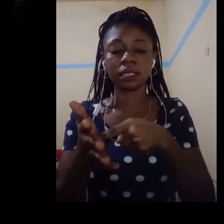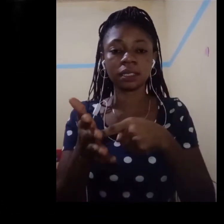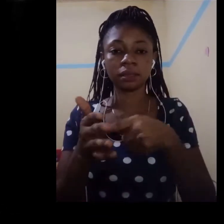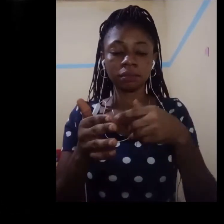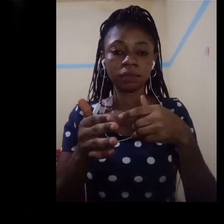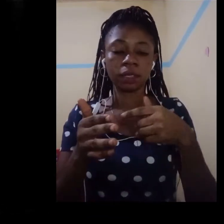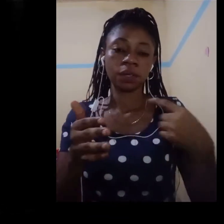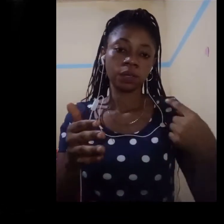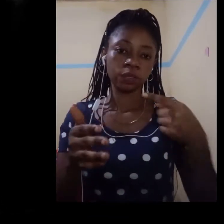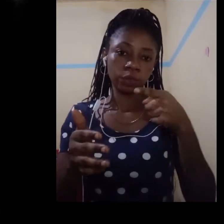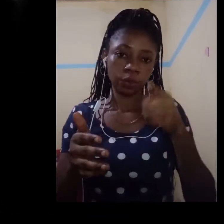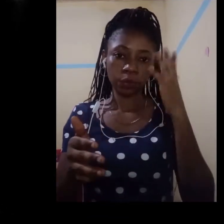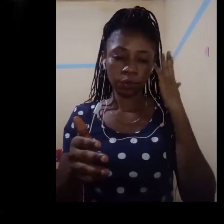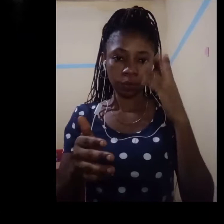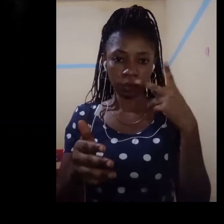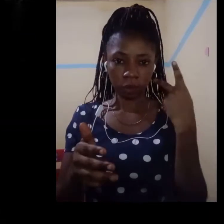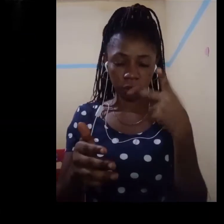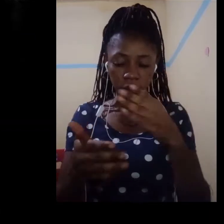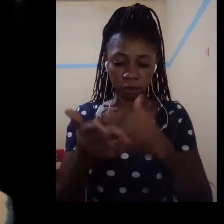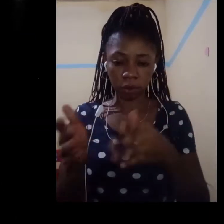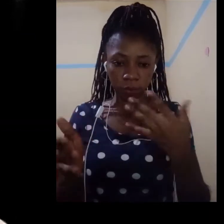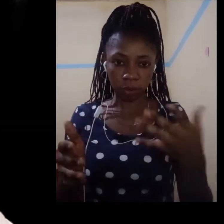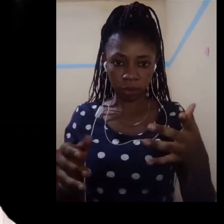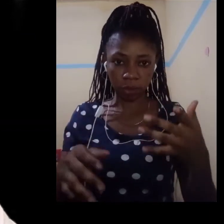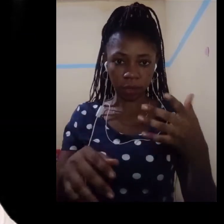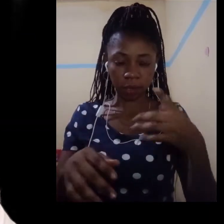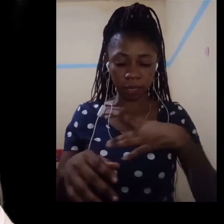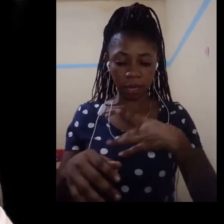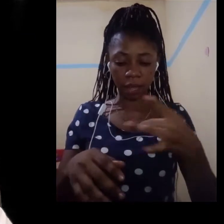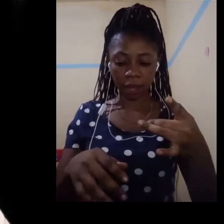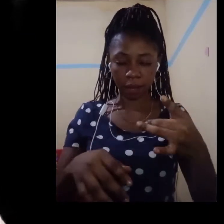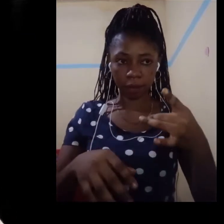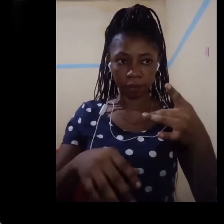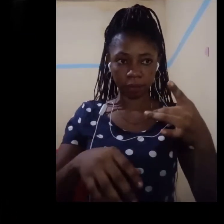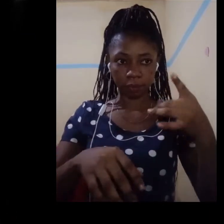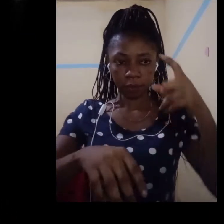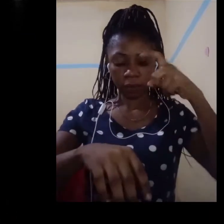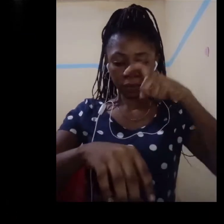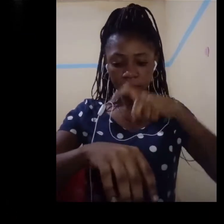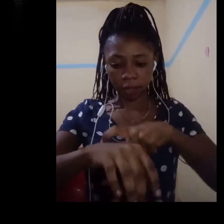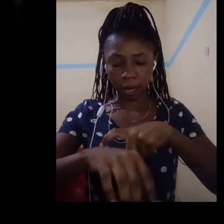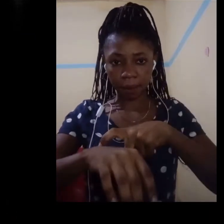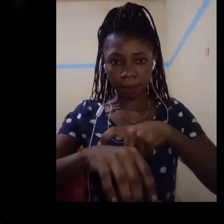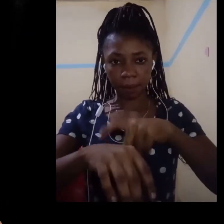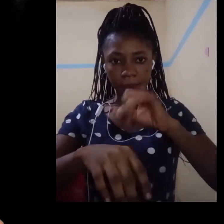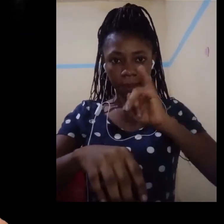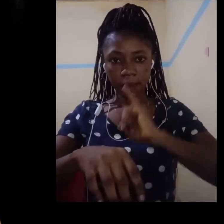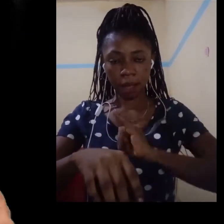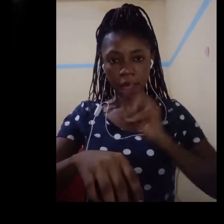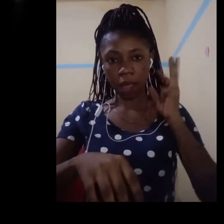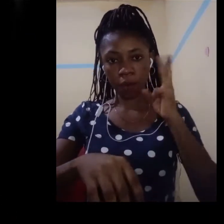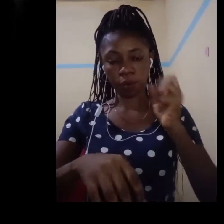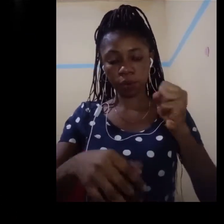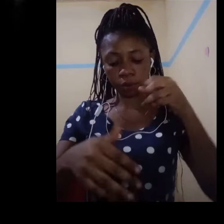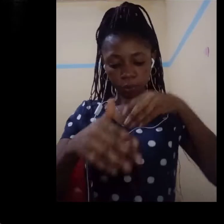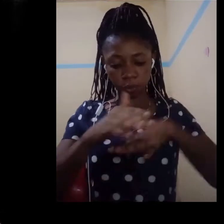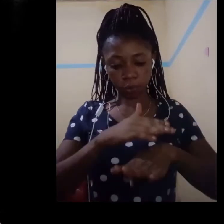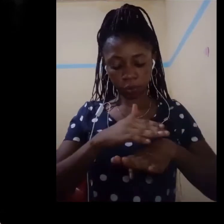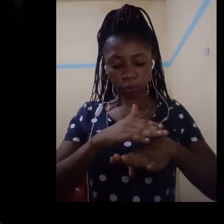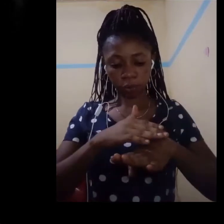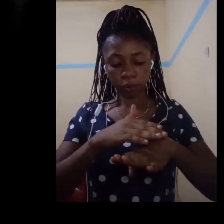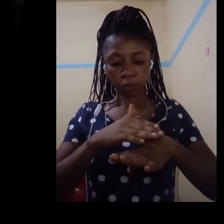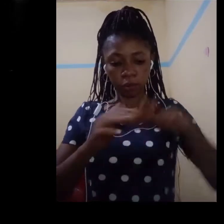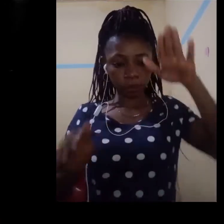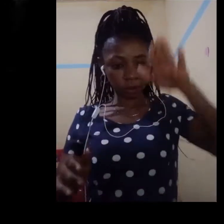according to the sequence that she signed, you are going to be getting something like time, I was